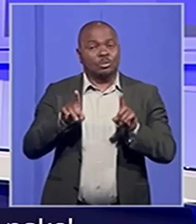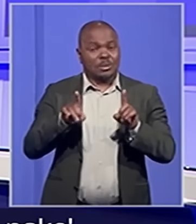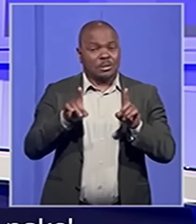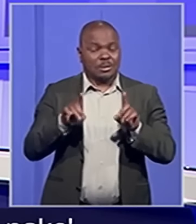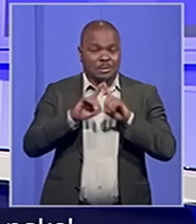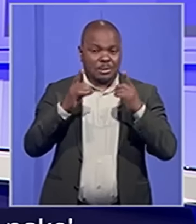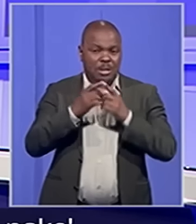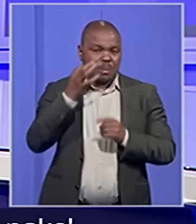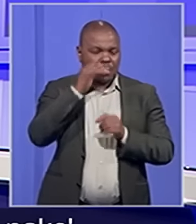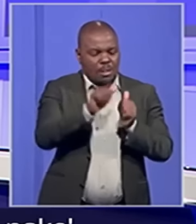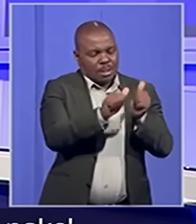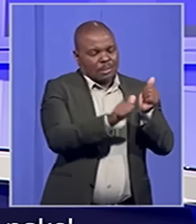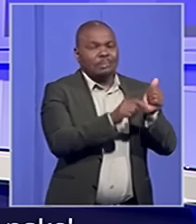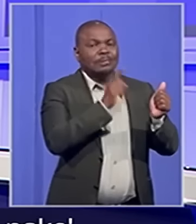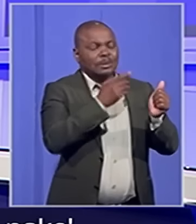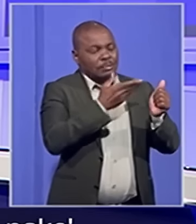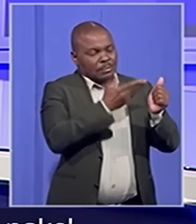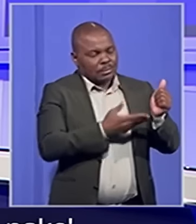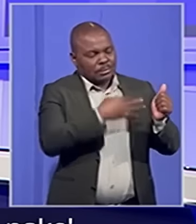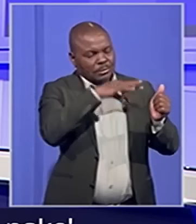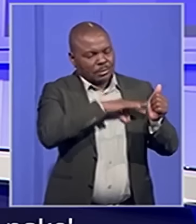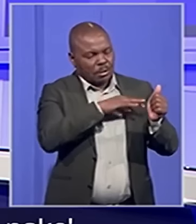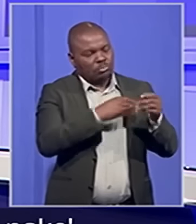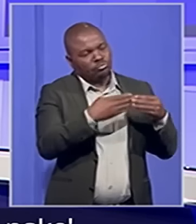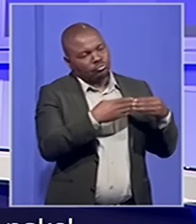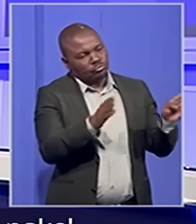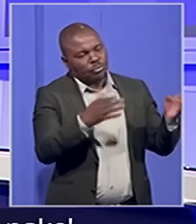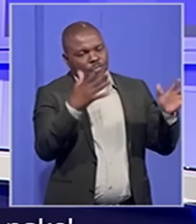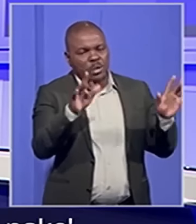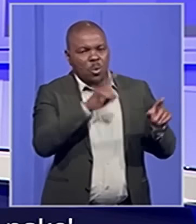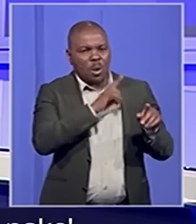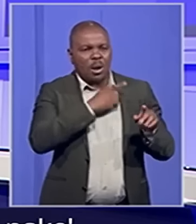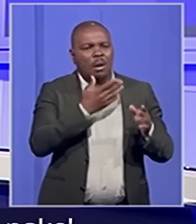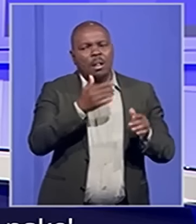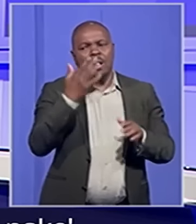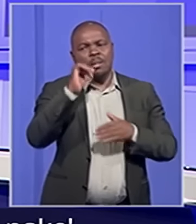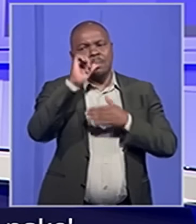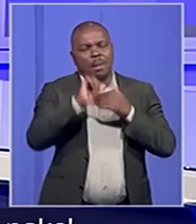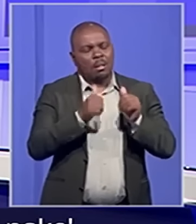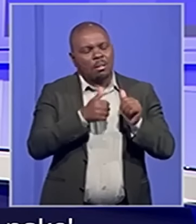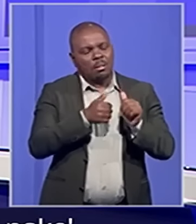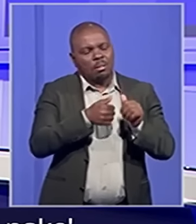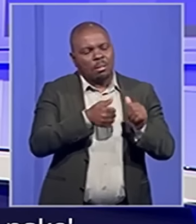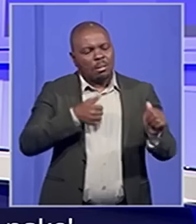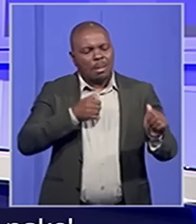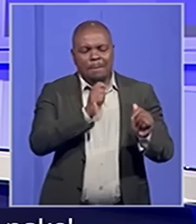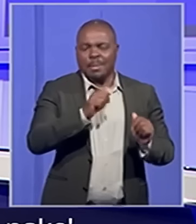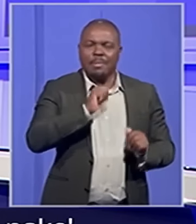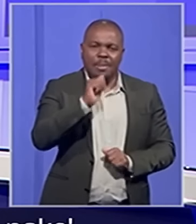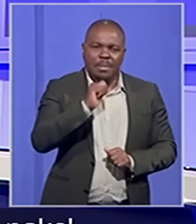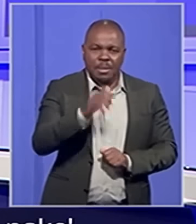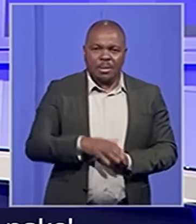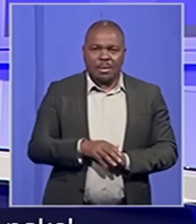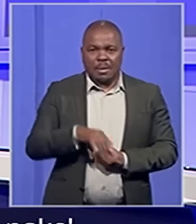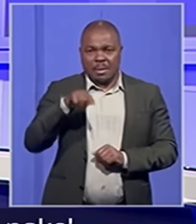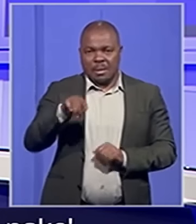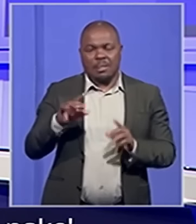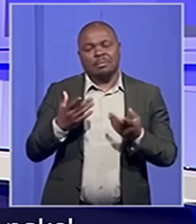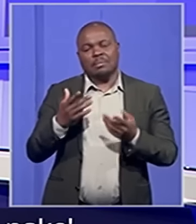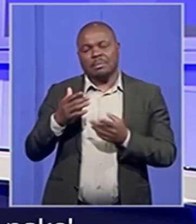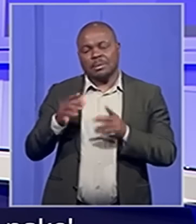bathuša barutiši e lokolotšwe morago ga go diegišwa ga ditefelo mafelong a kgwedi ya lewedi. Kgoro ya thuto ya bašomi le